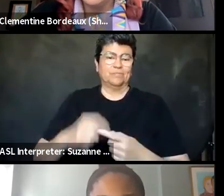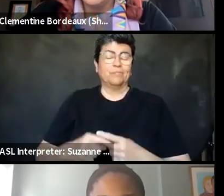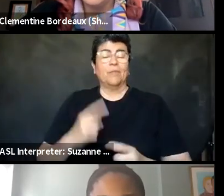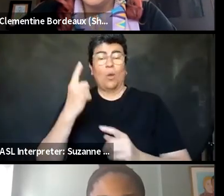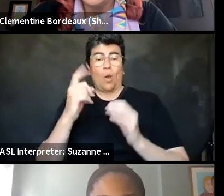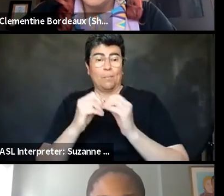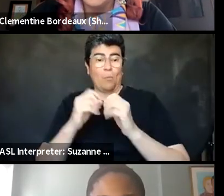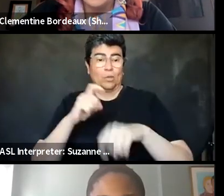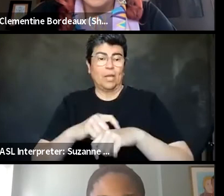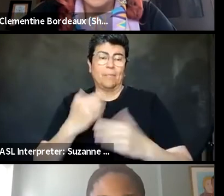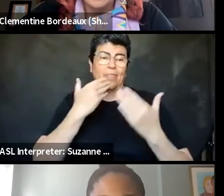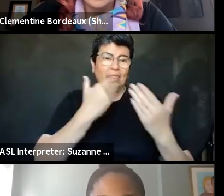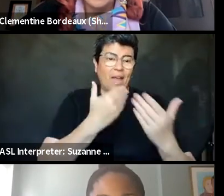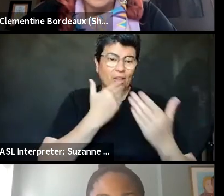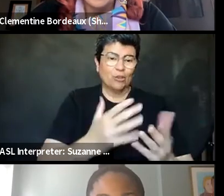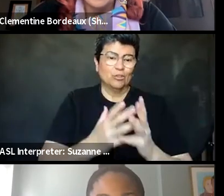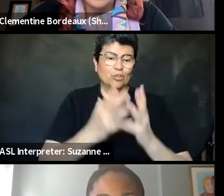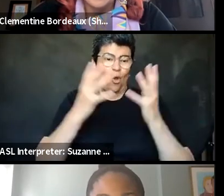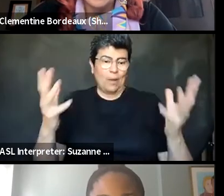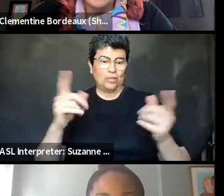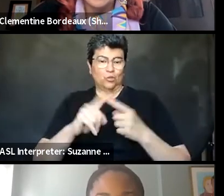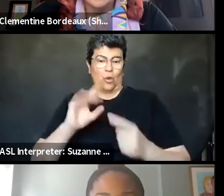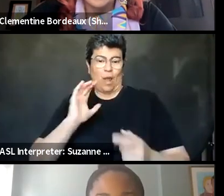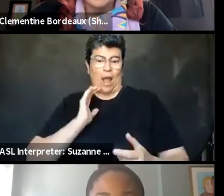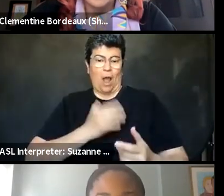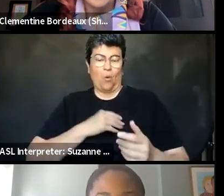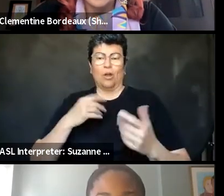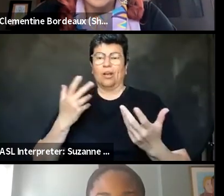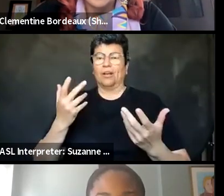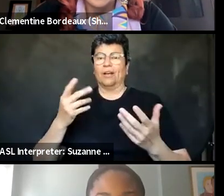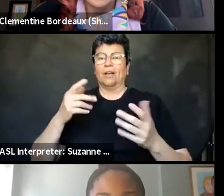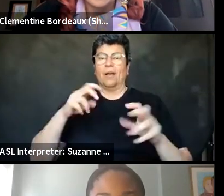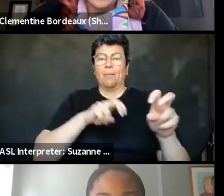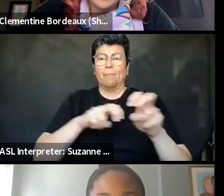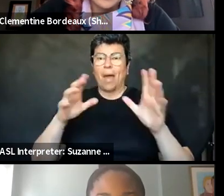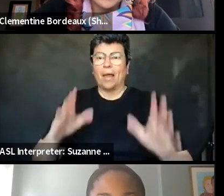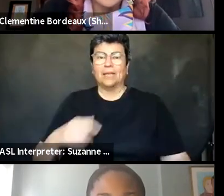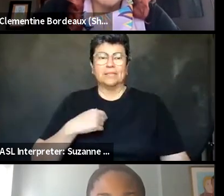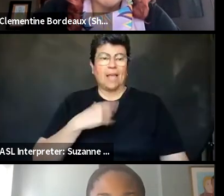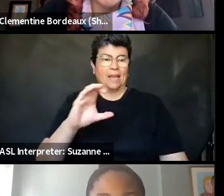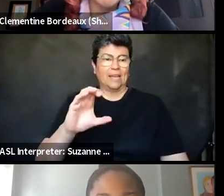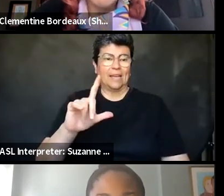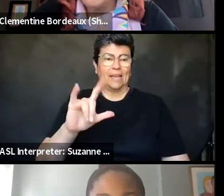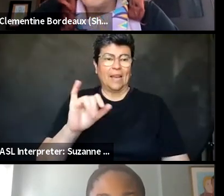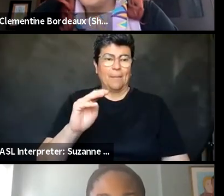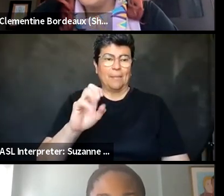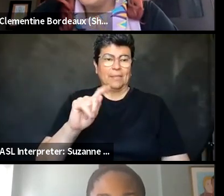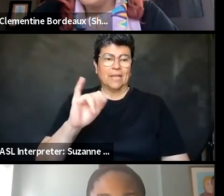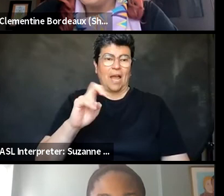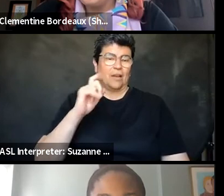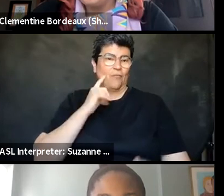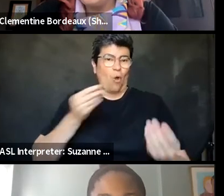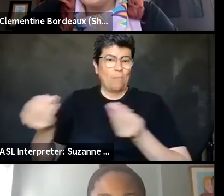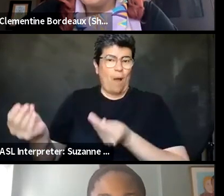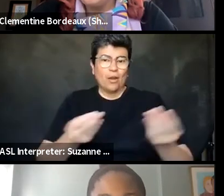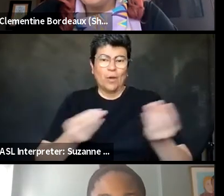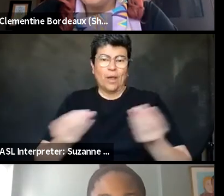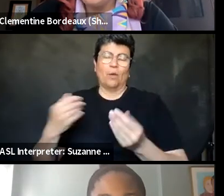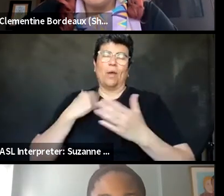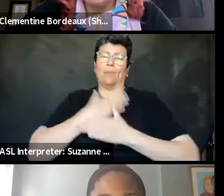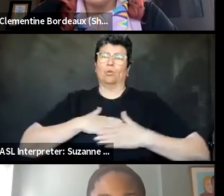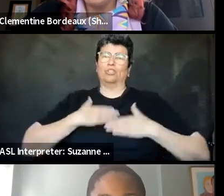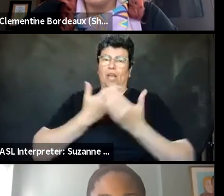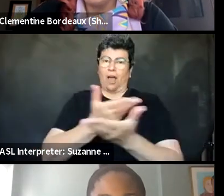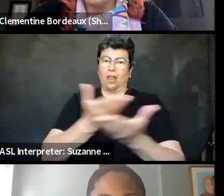more time, want to say thank you so much to our panelists and to Clementine for moderating this conversation. We so appreciate all of